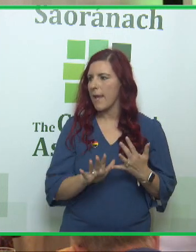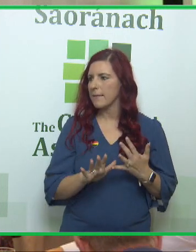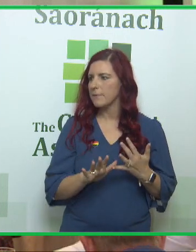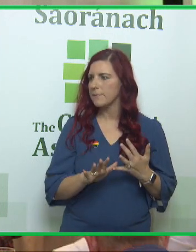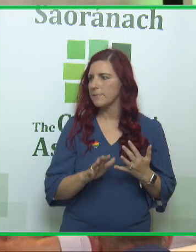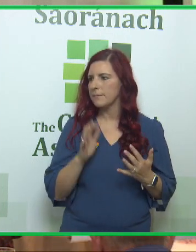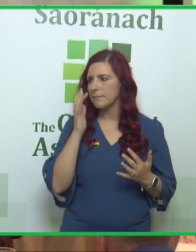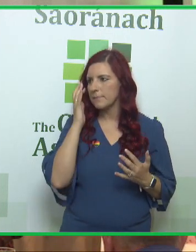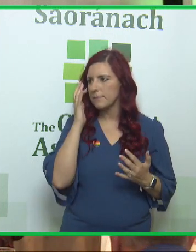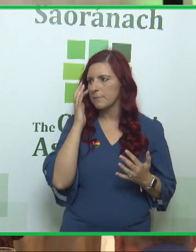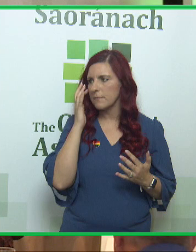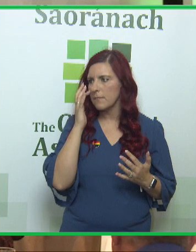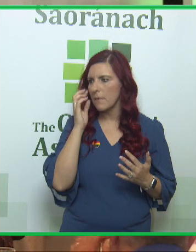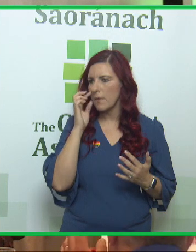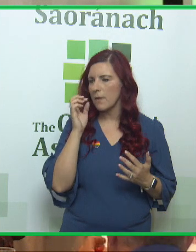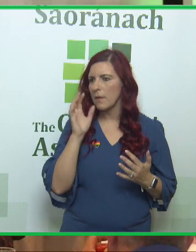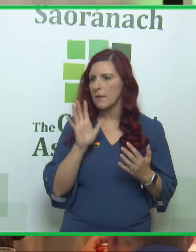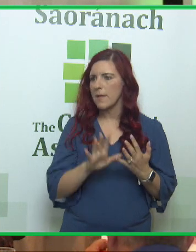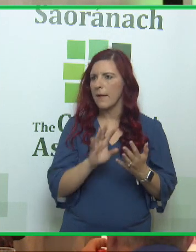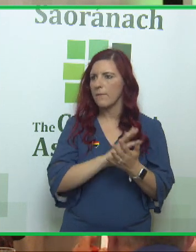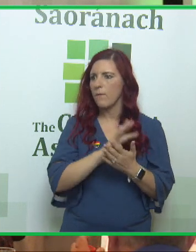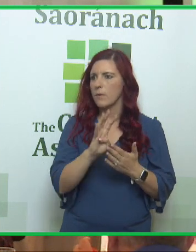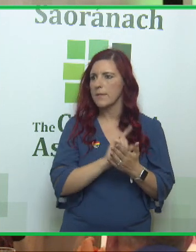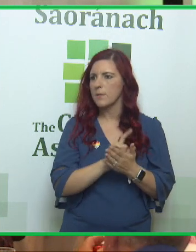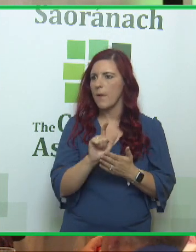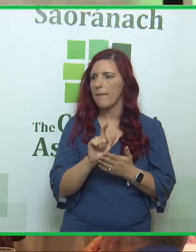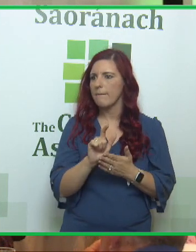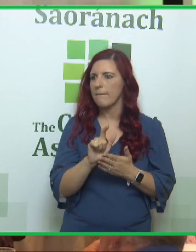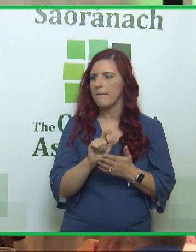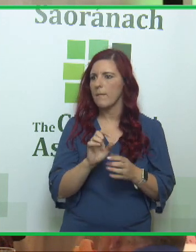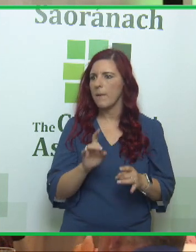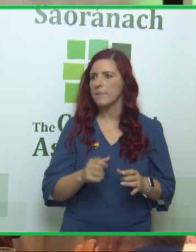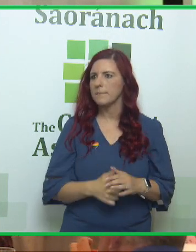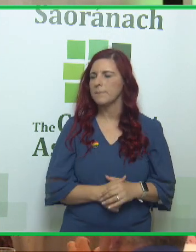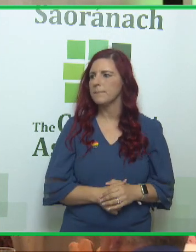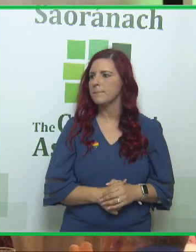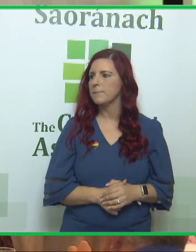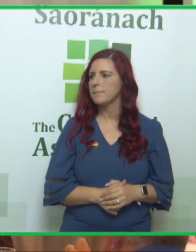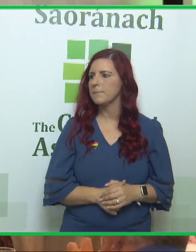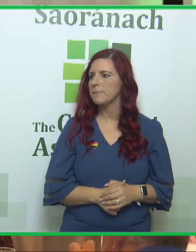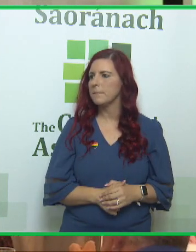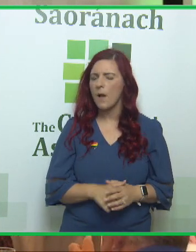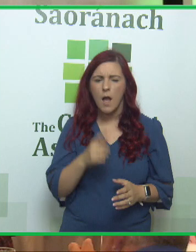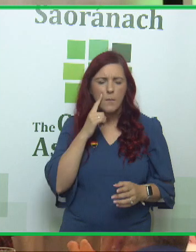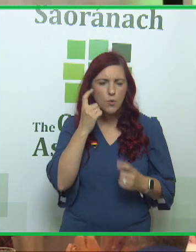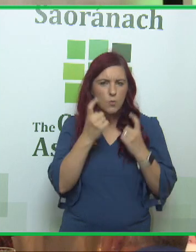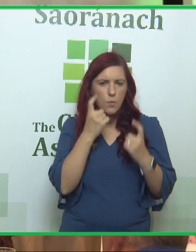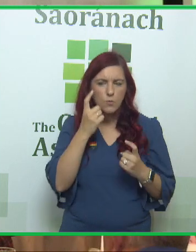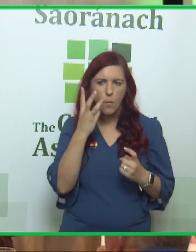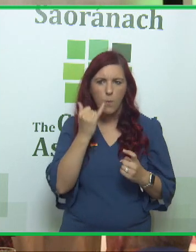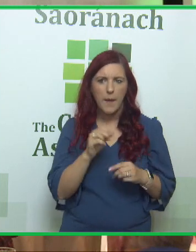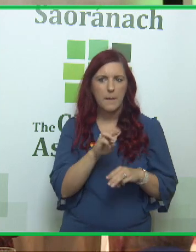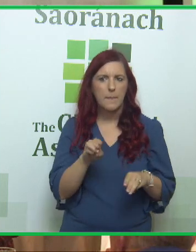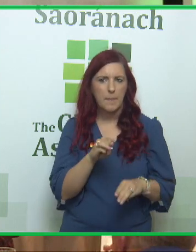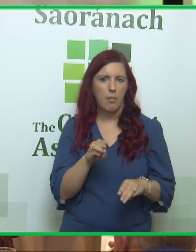just around. So we'll go 10, 14 and 12. So we'll just start with the lady from 10. Hi, I'm just wondering why people are put